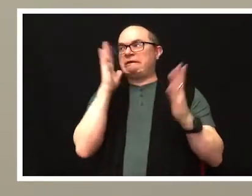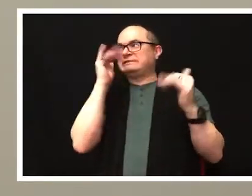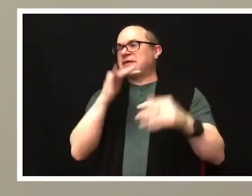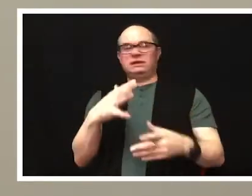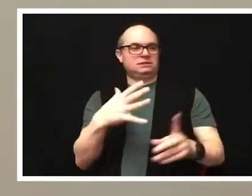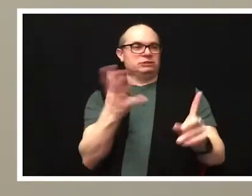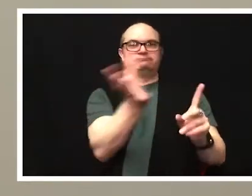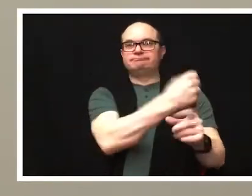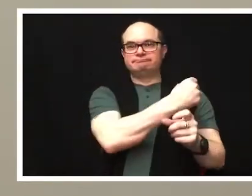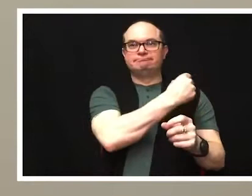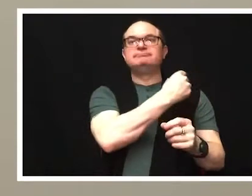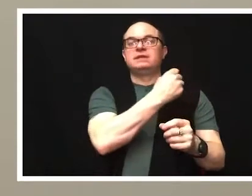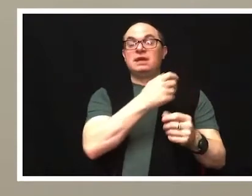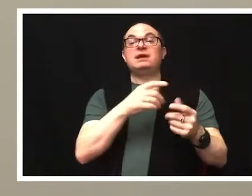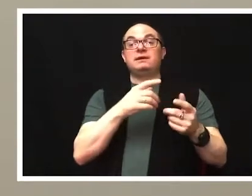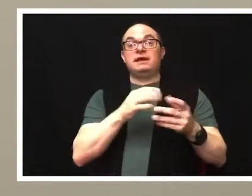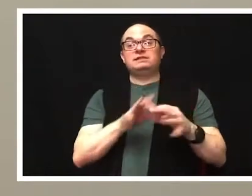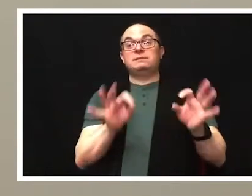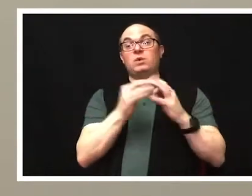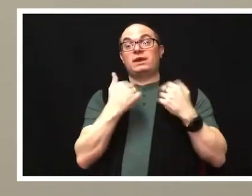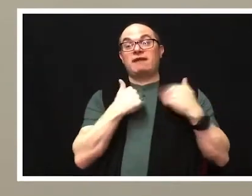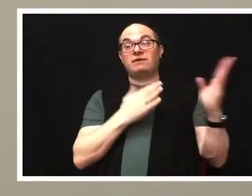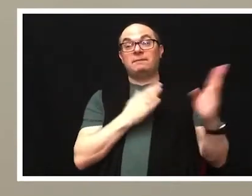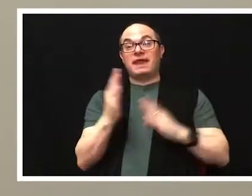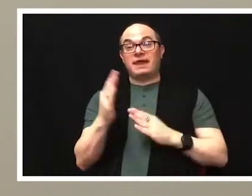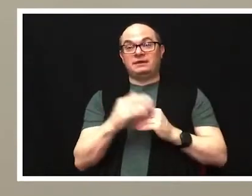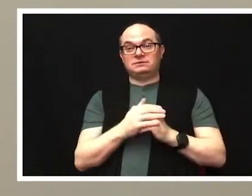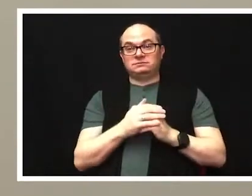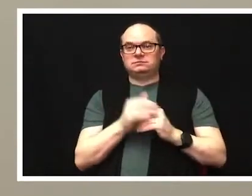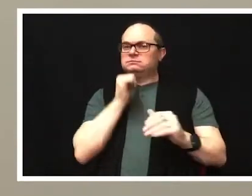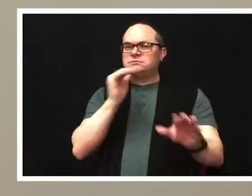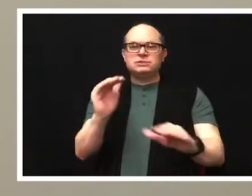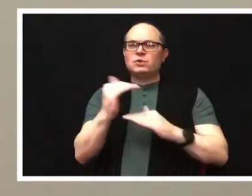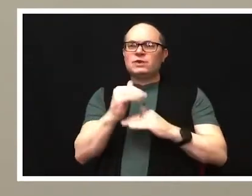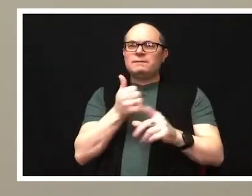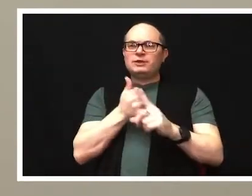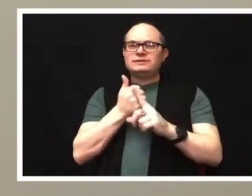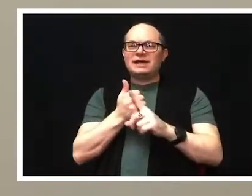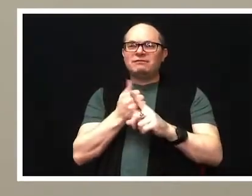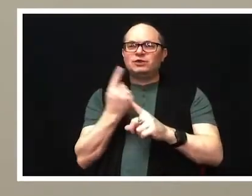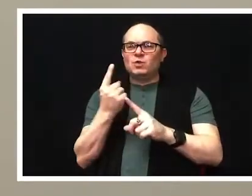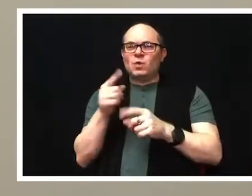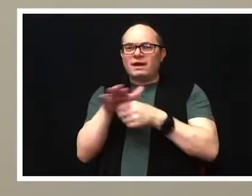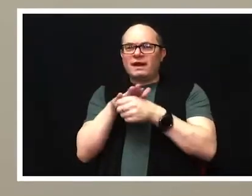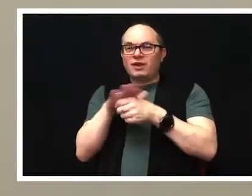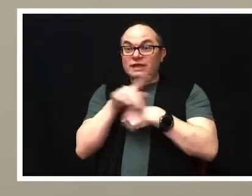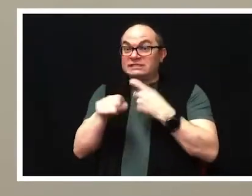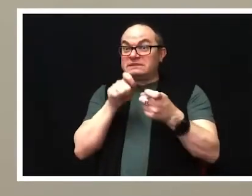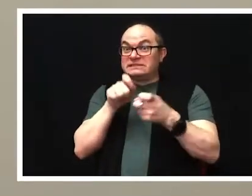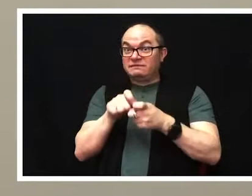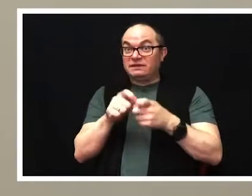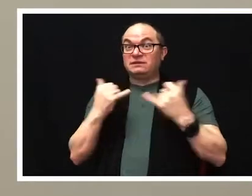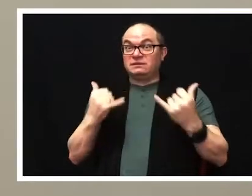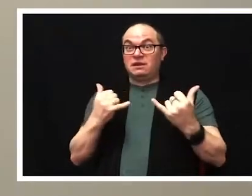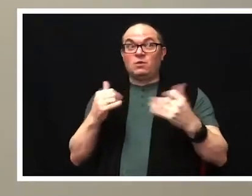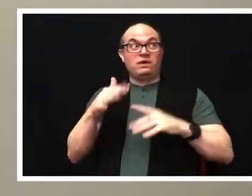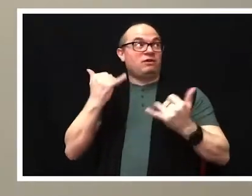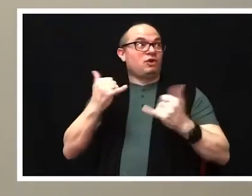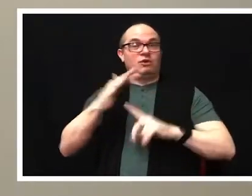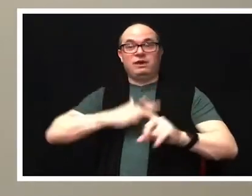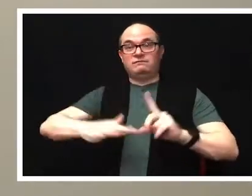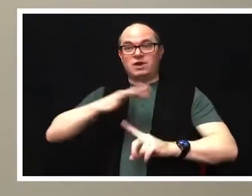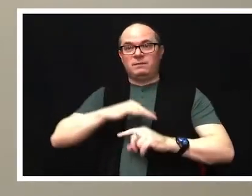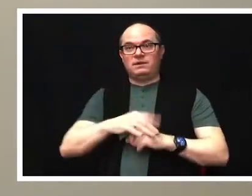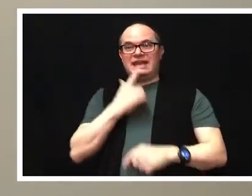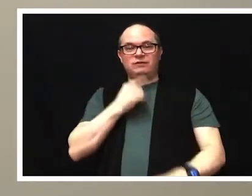it. It's always great to have a plan, but don't limit yourself to being stuck in a box, especially in our current environment. If